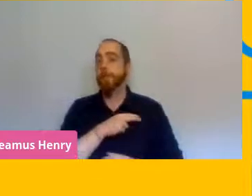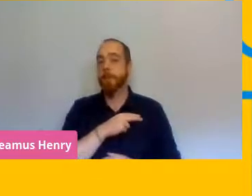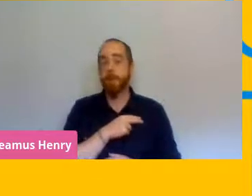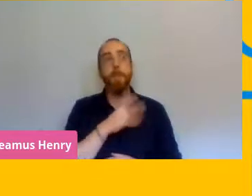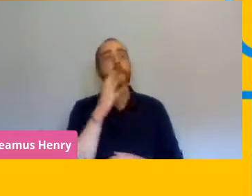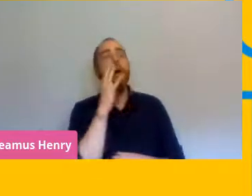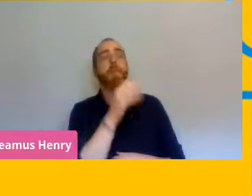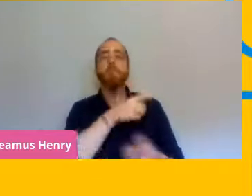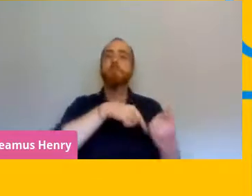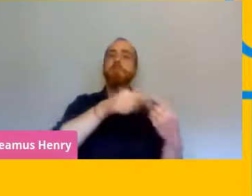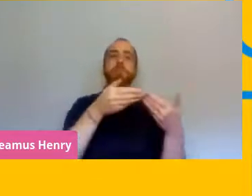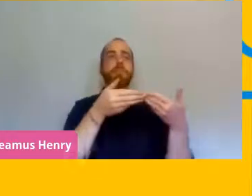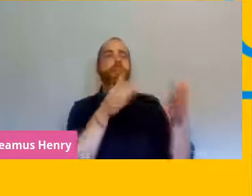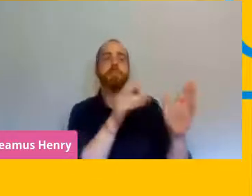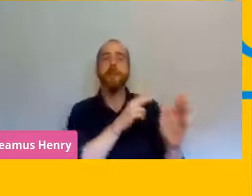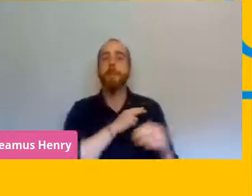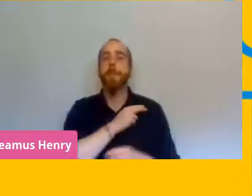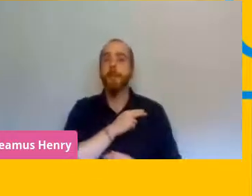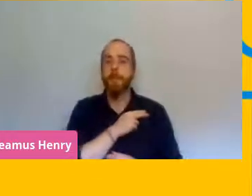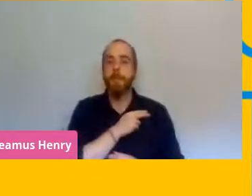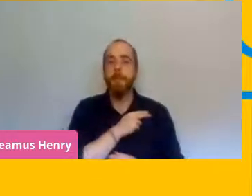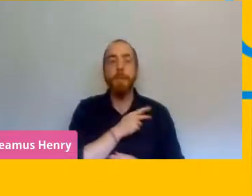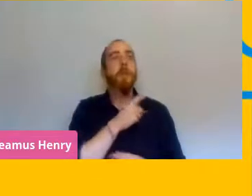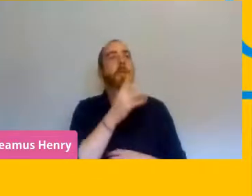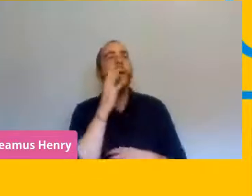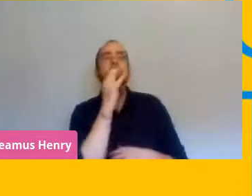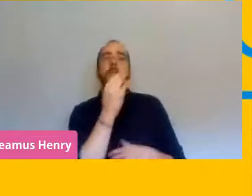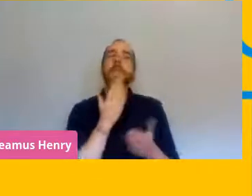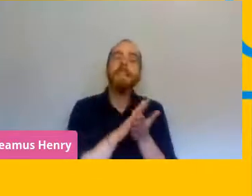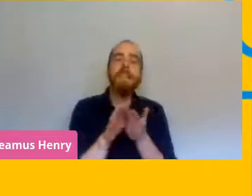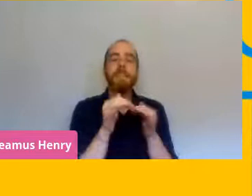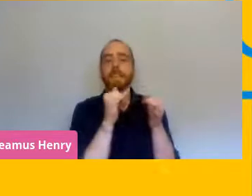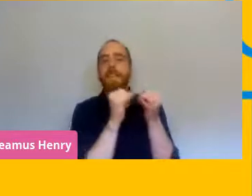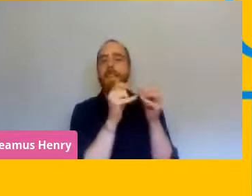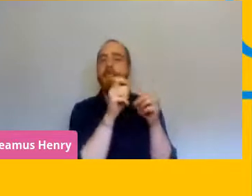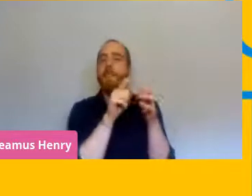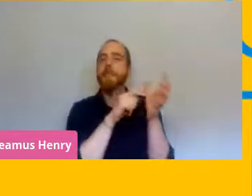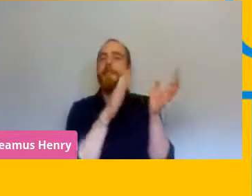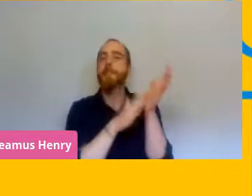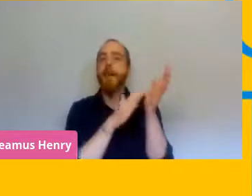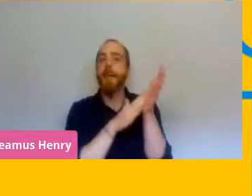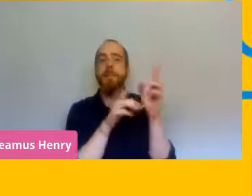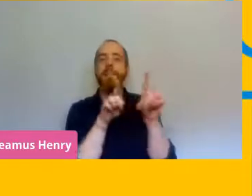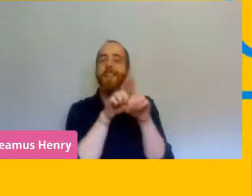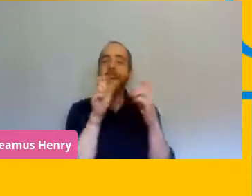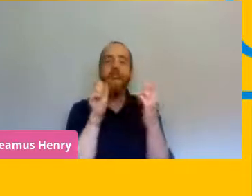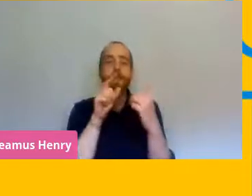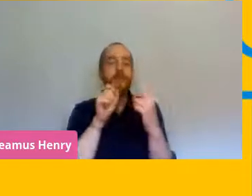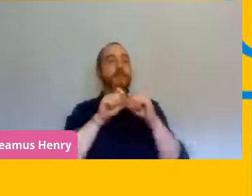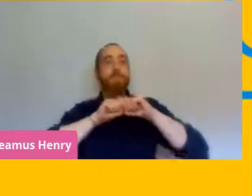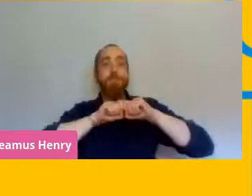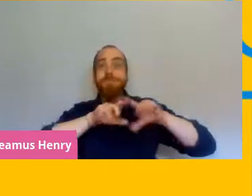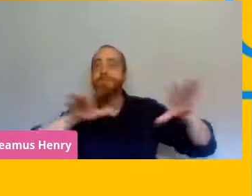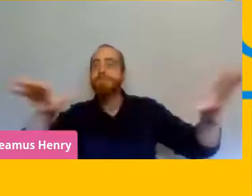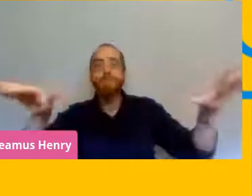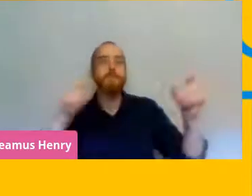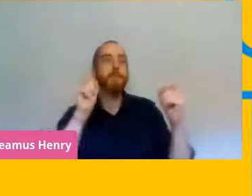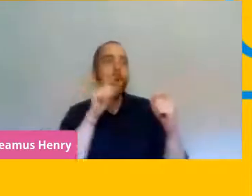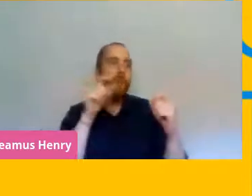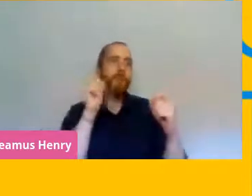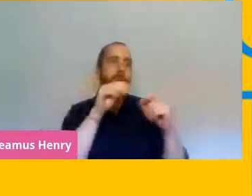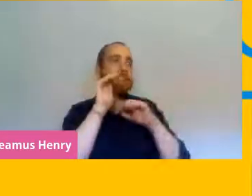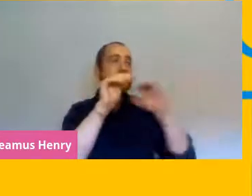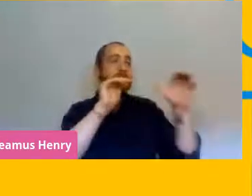non-permanent members to keep spamming senior management. So we wrote up some email templates for things that could be sent. We